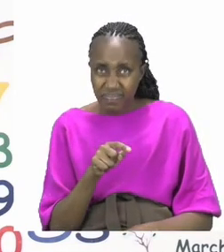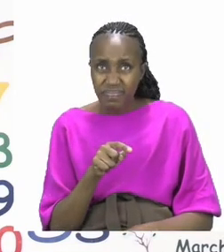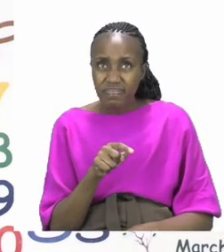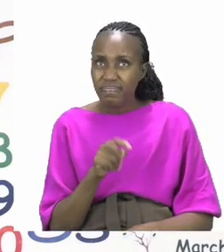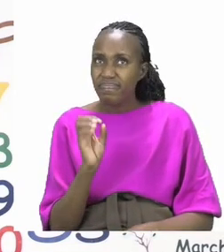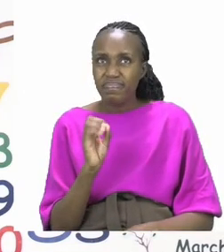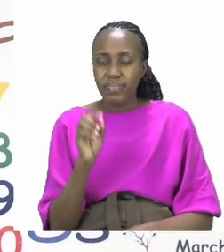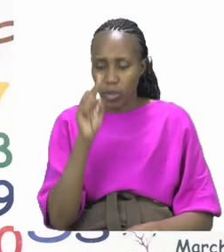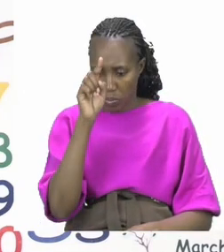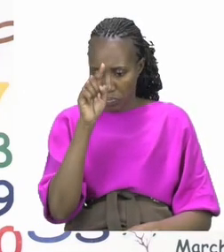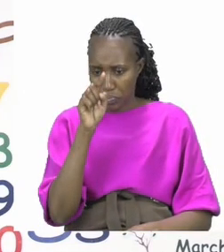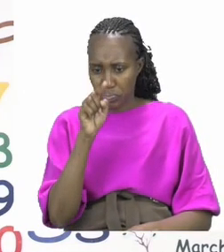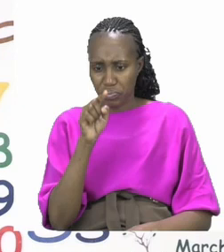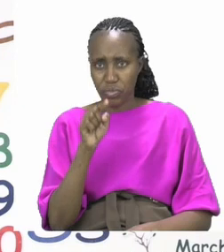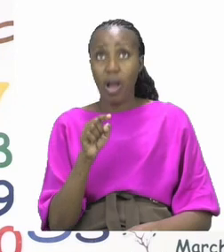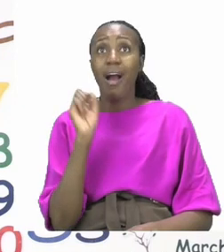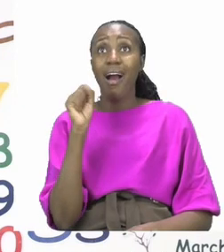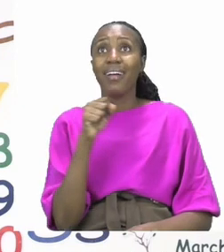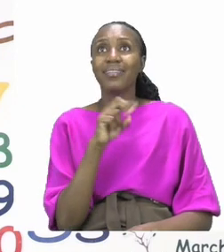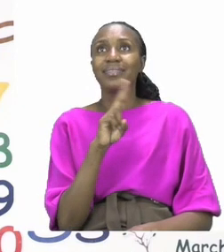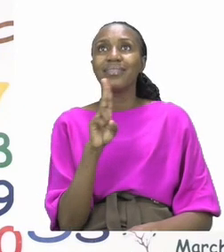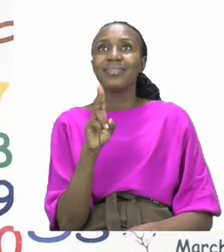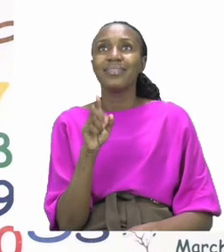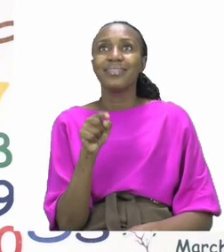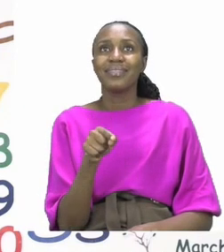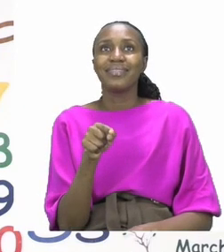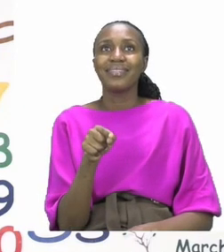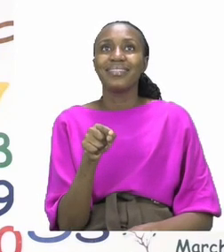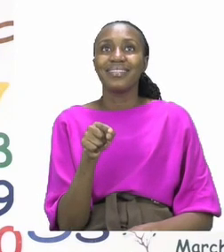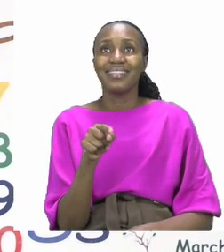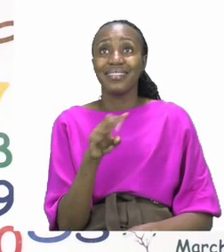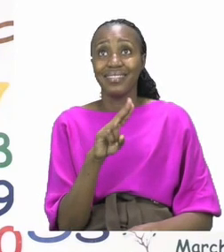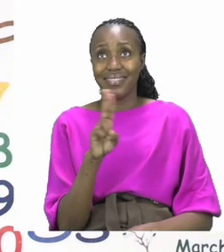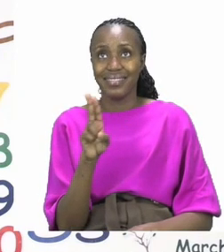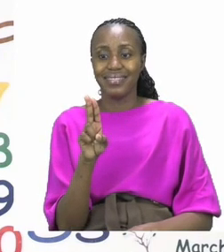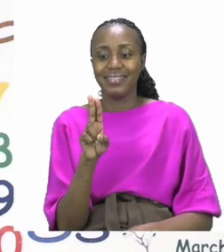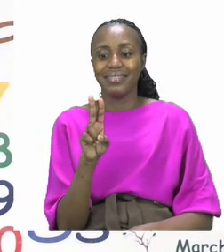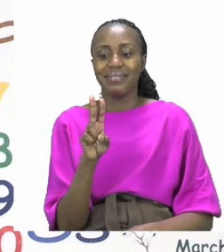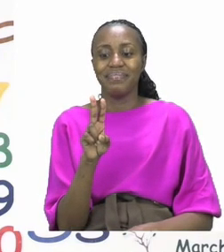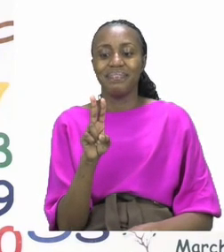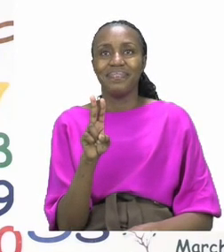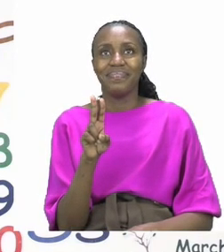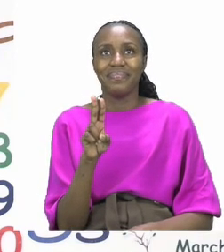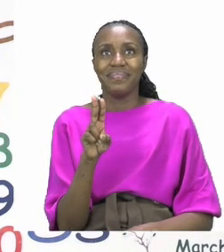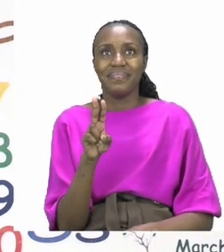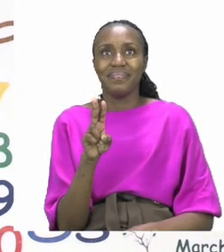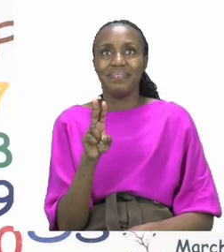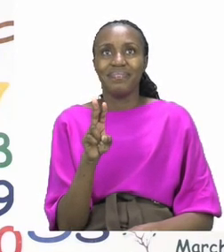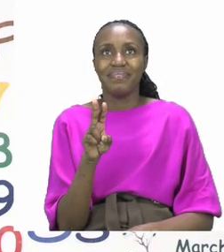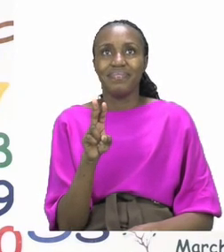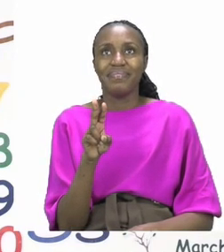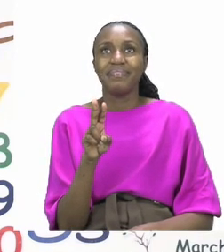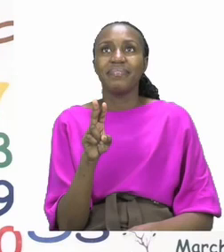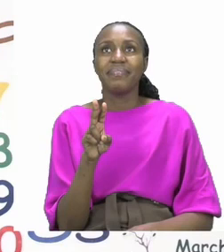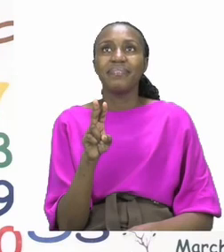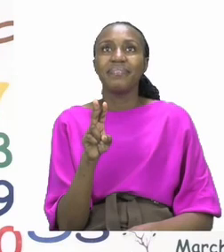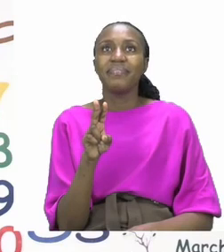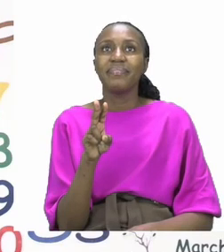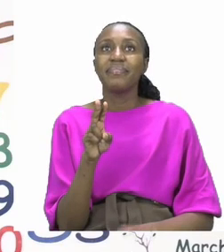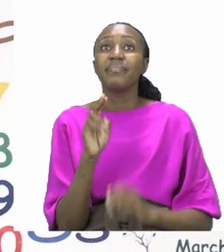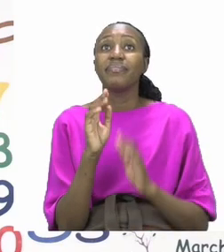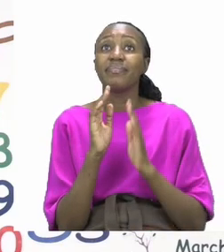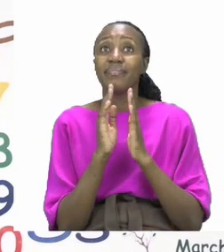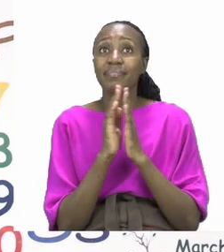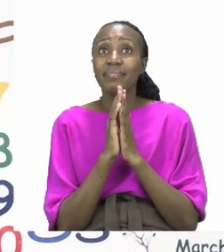No. Yes, I found an H. So, make sure that